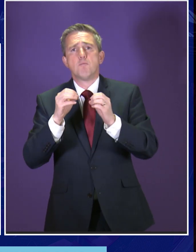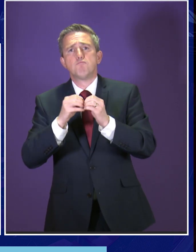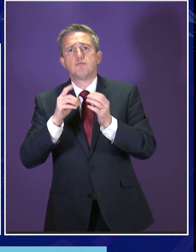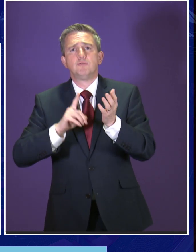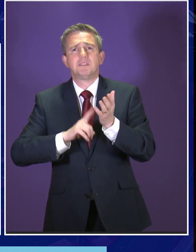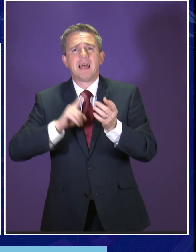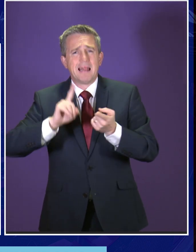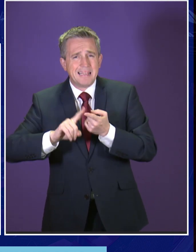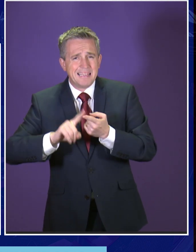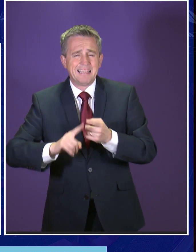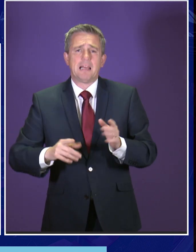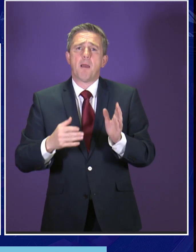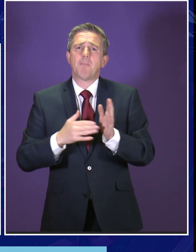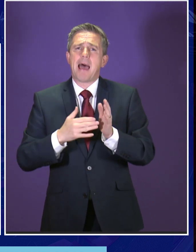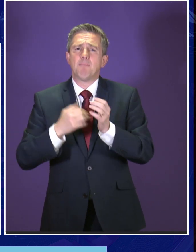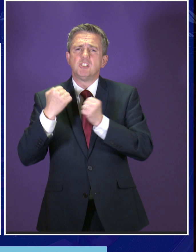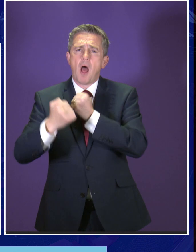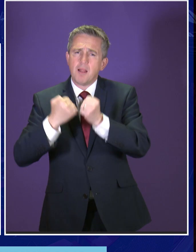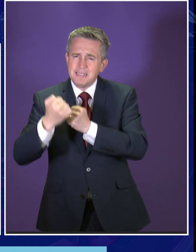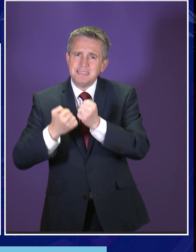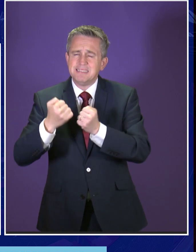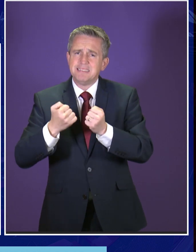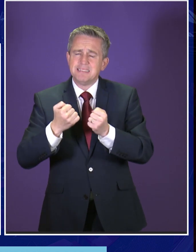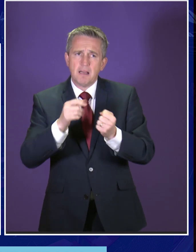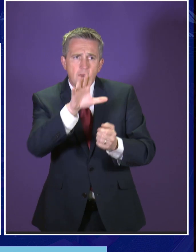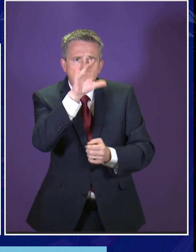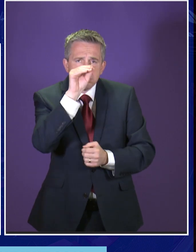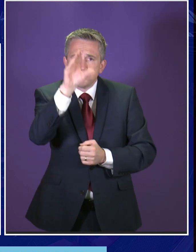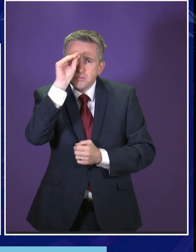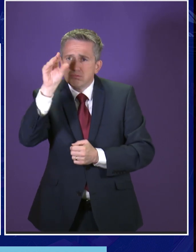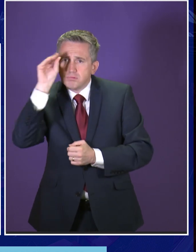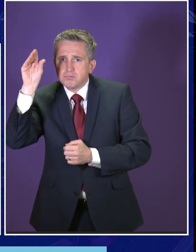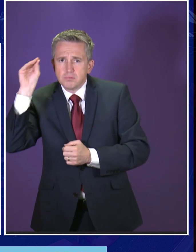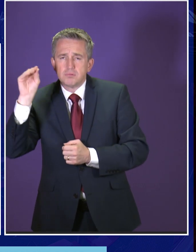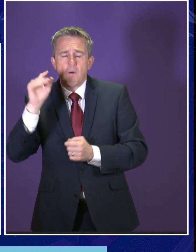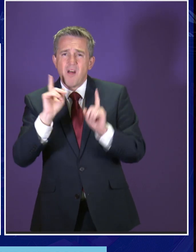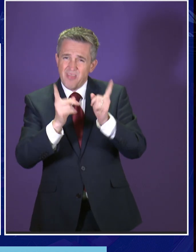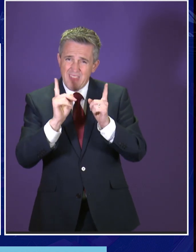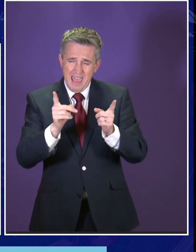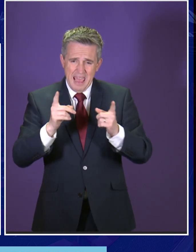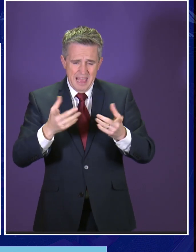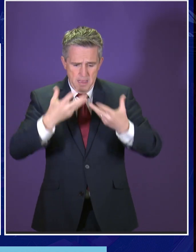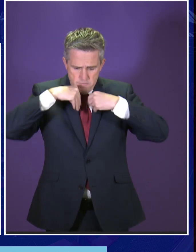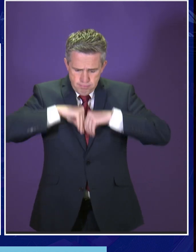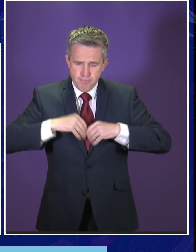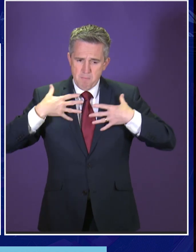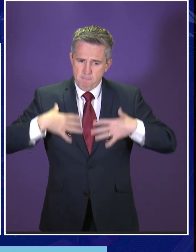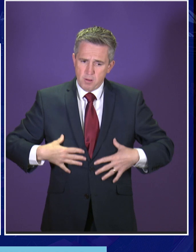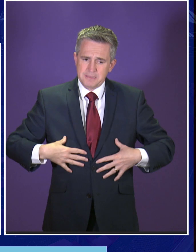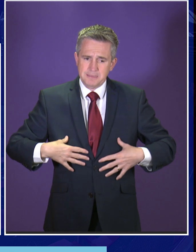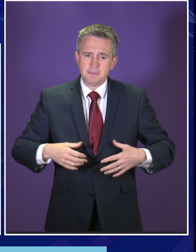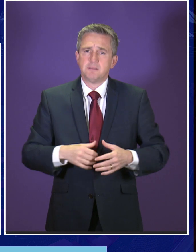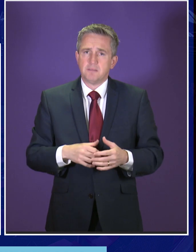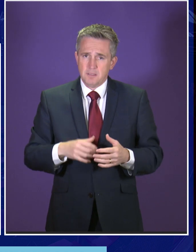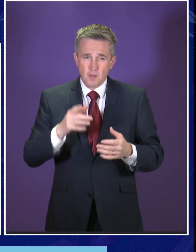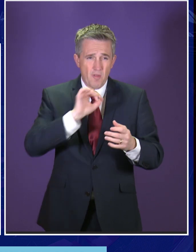Ali. These were my superheroes, but these were my food that my body soaked